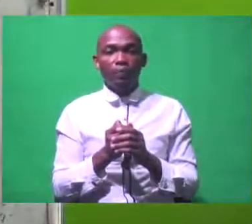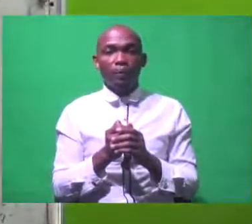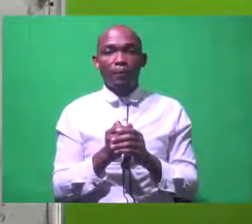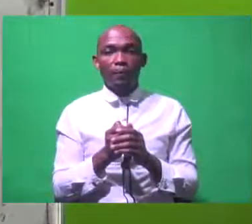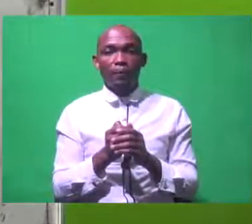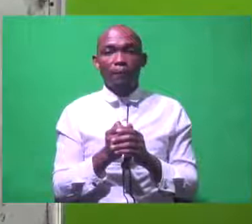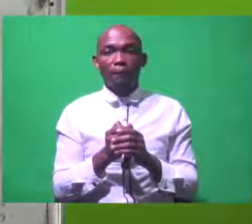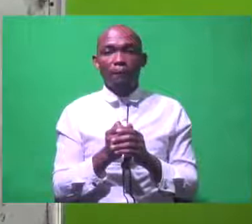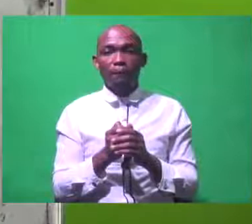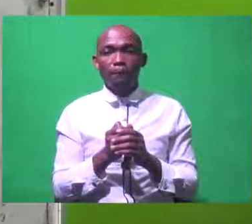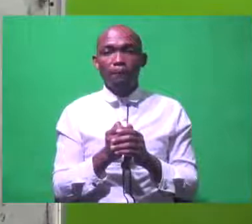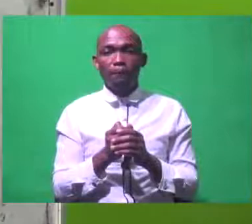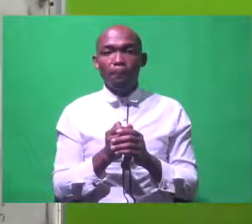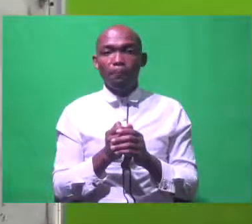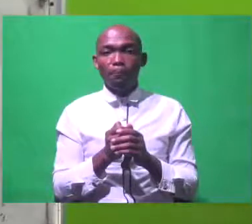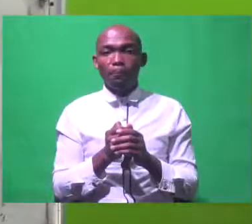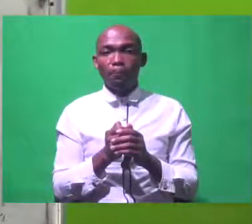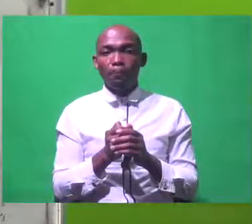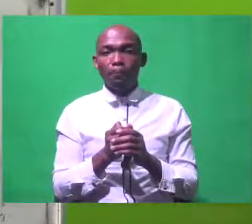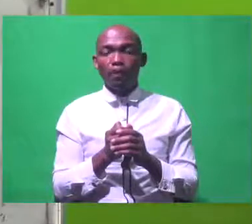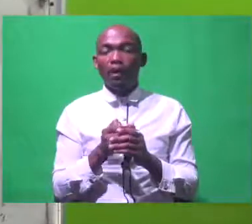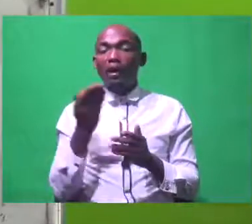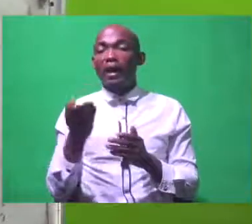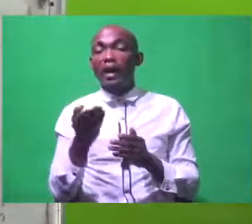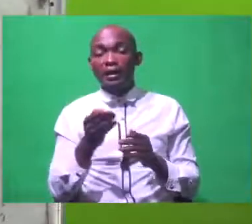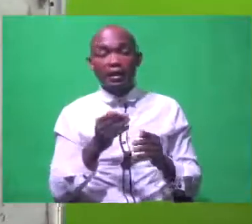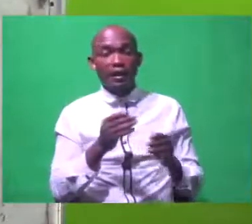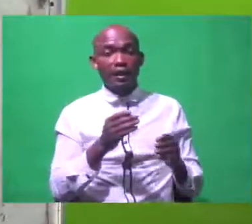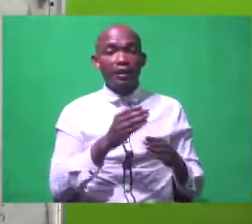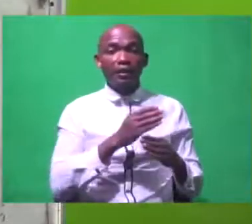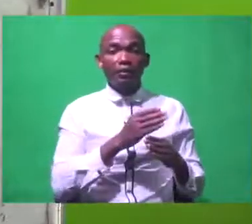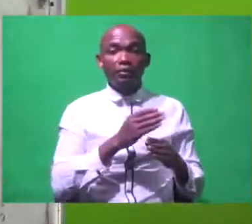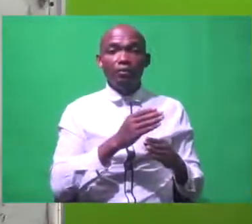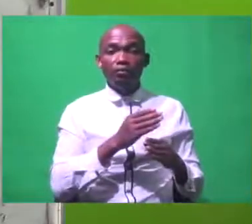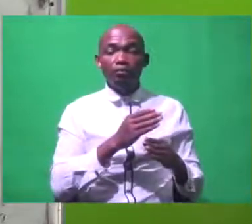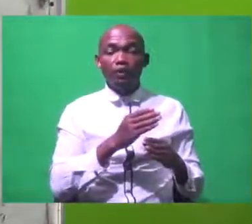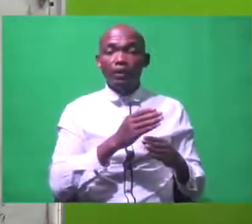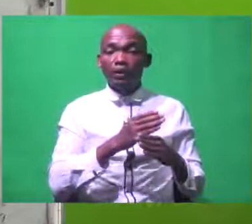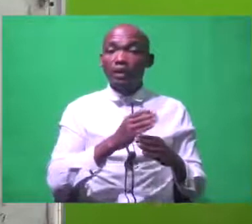and what? And the relations of production, and